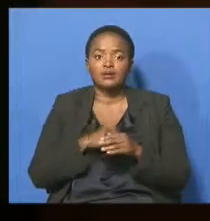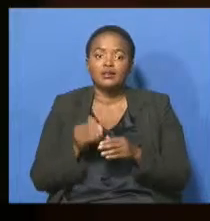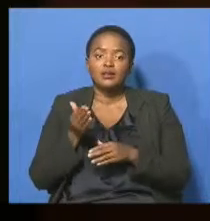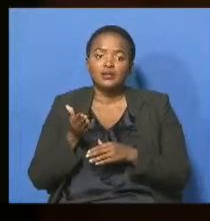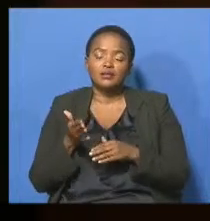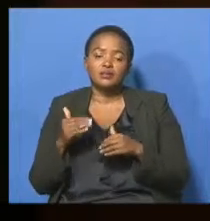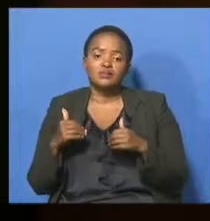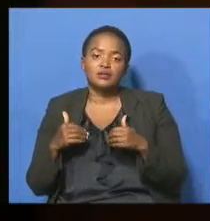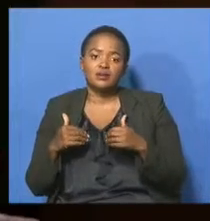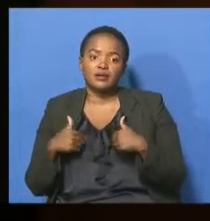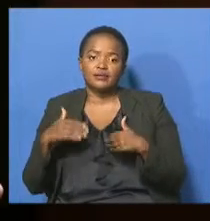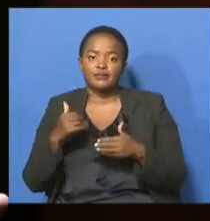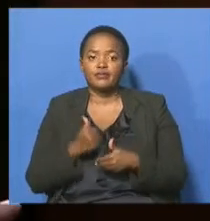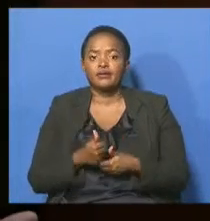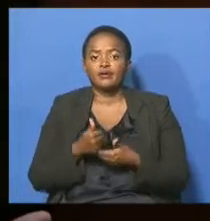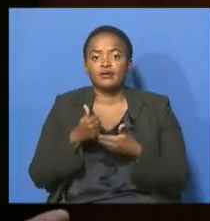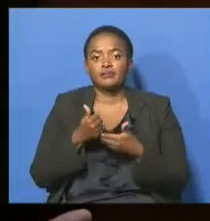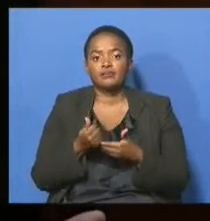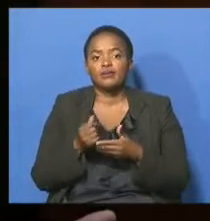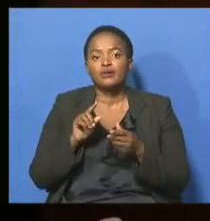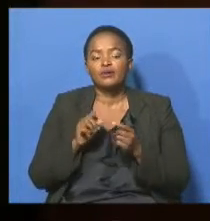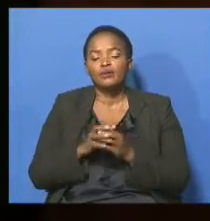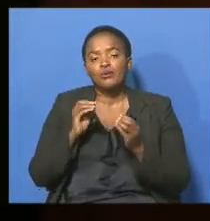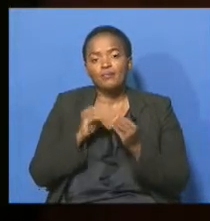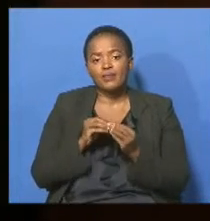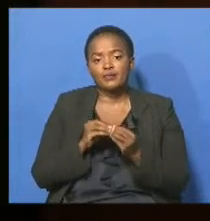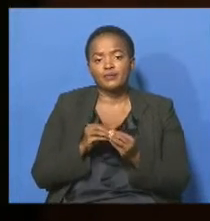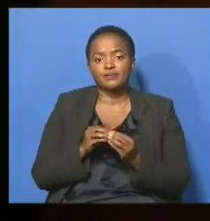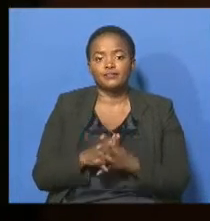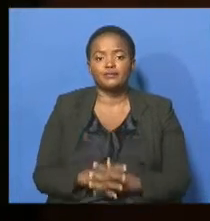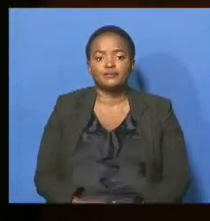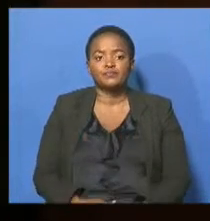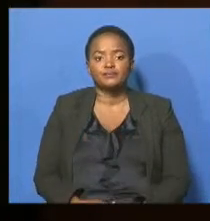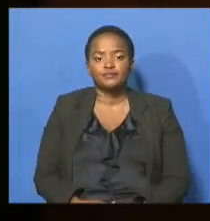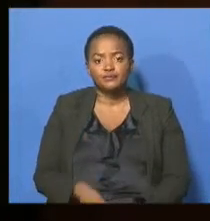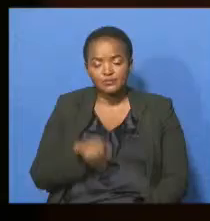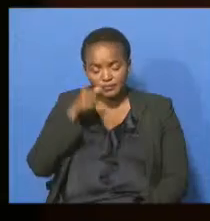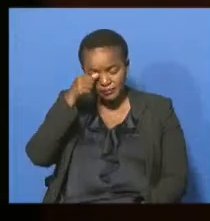has actually helped to a large extent.